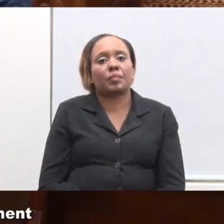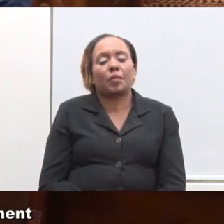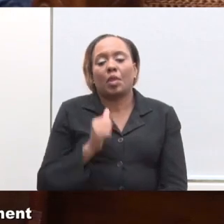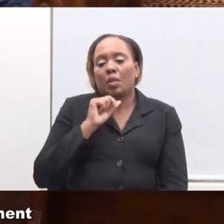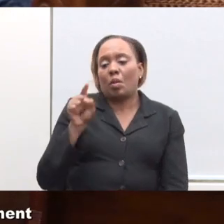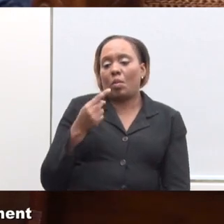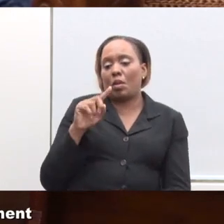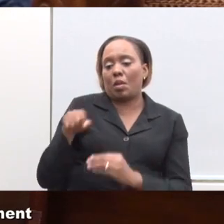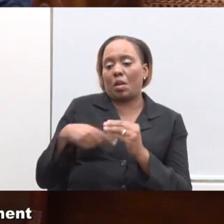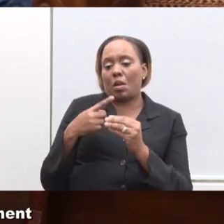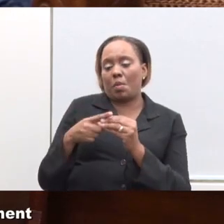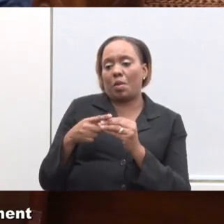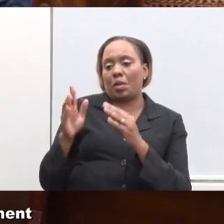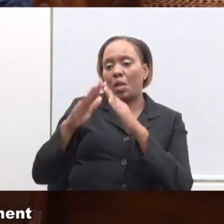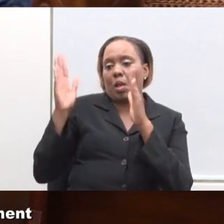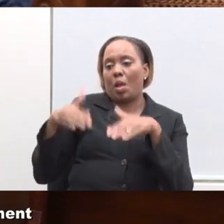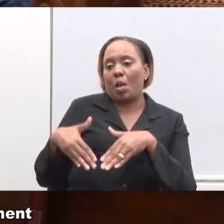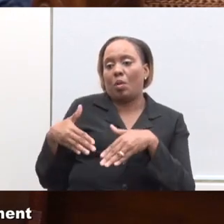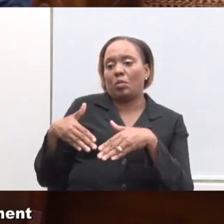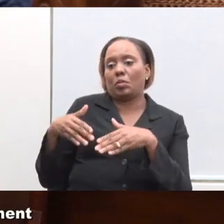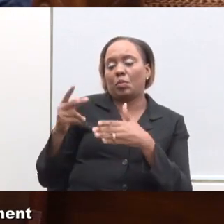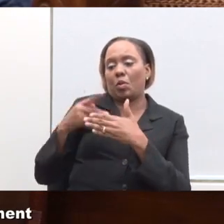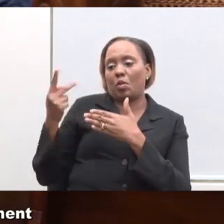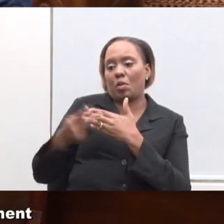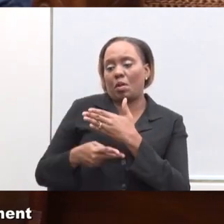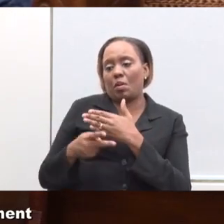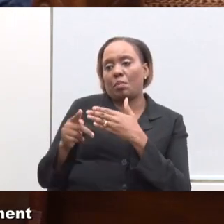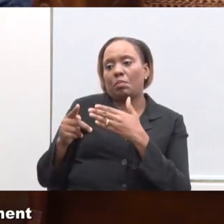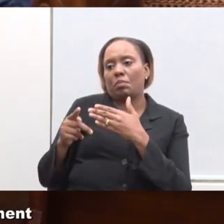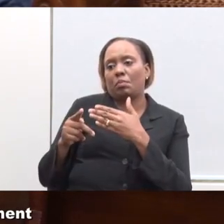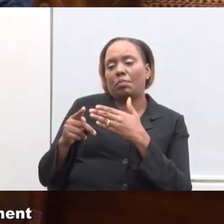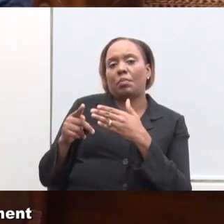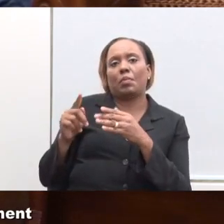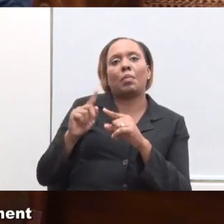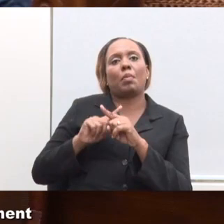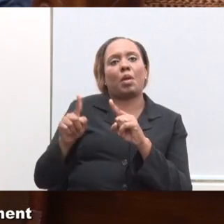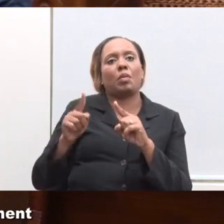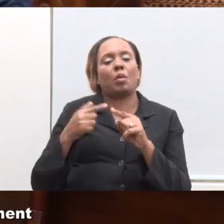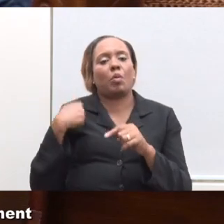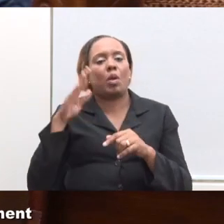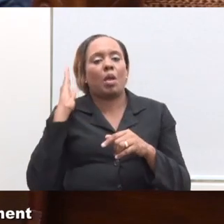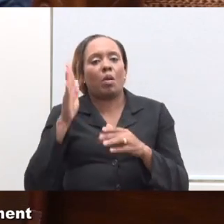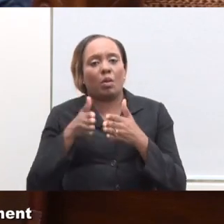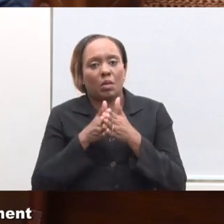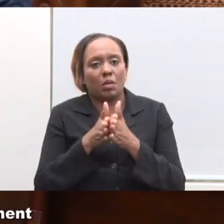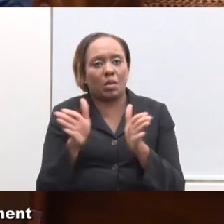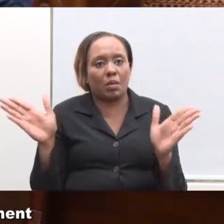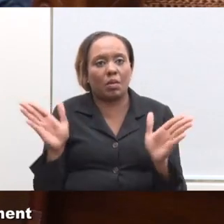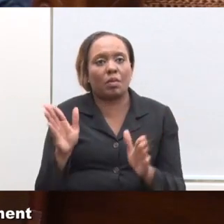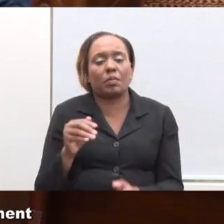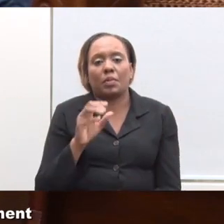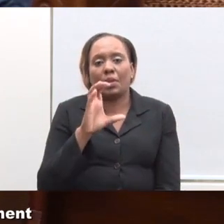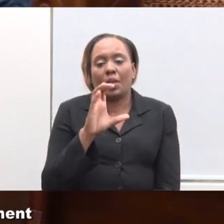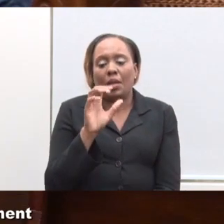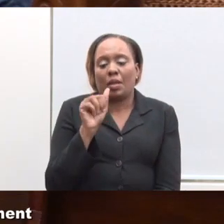program. 1, the government will expand its capital works program beyond what is in these estimates.